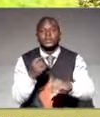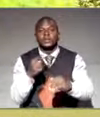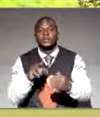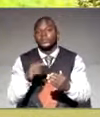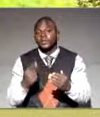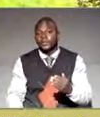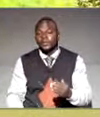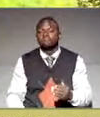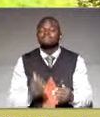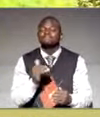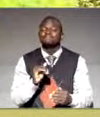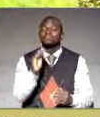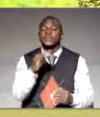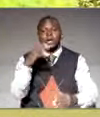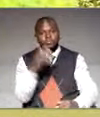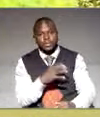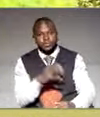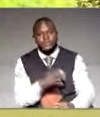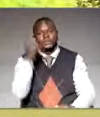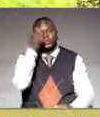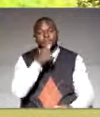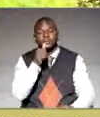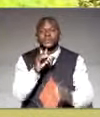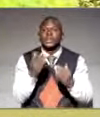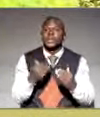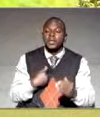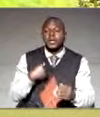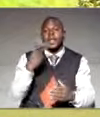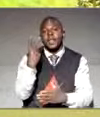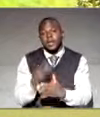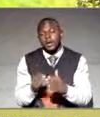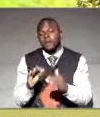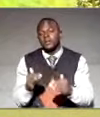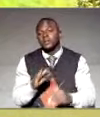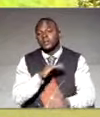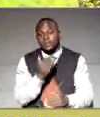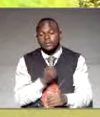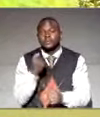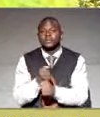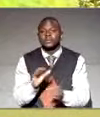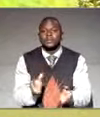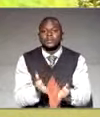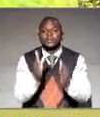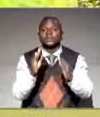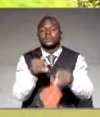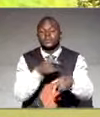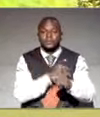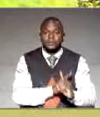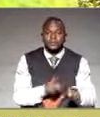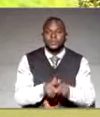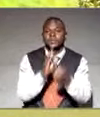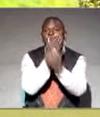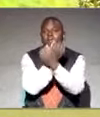means is an immense pressure on the African continent, which has to double on the efforts of improving on the security and